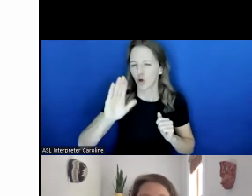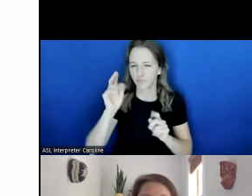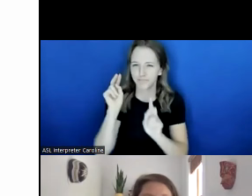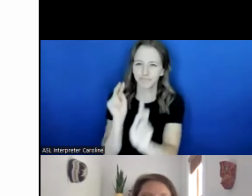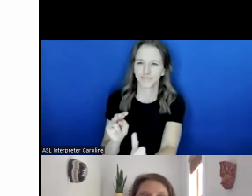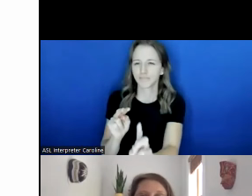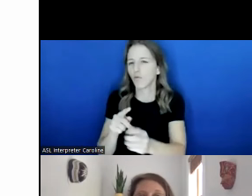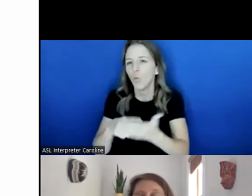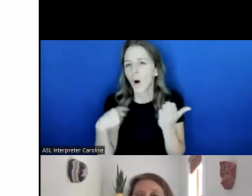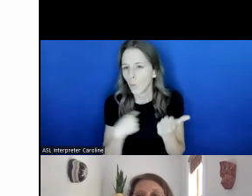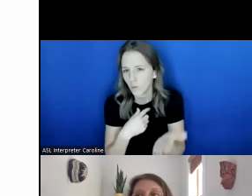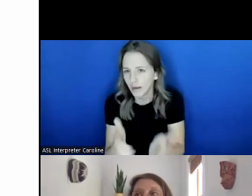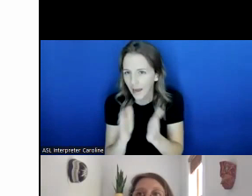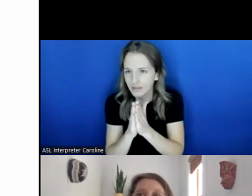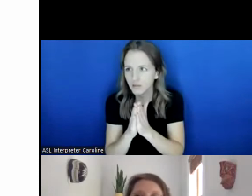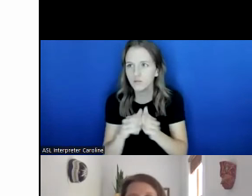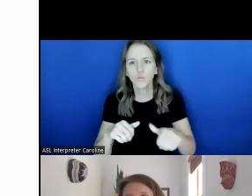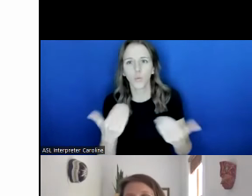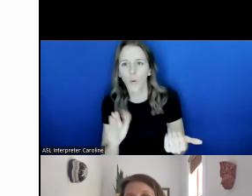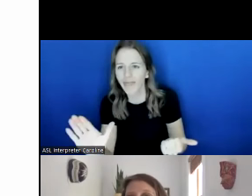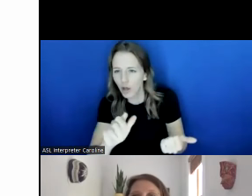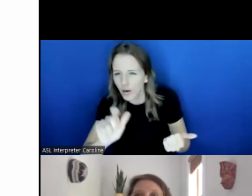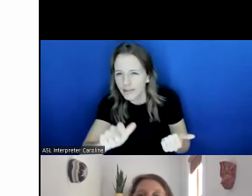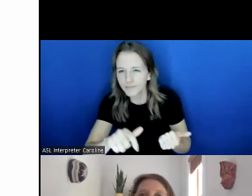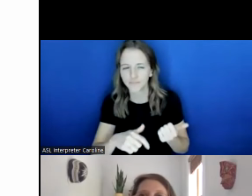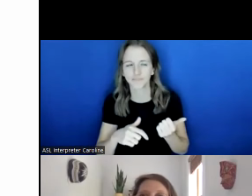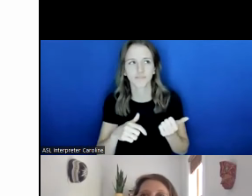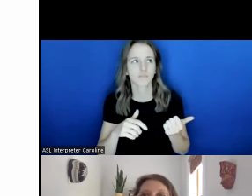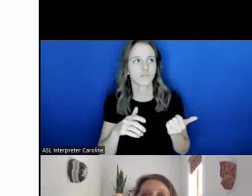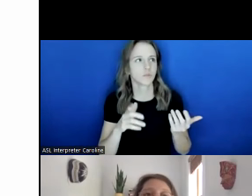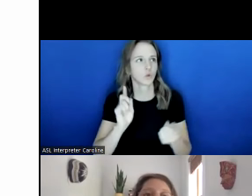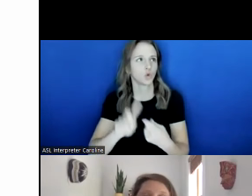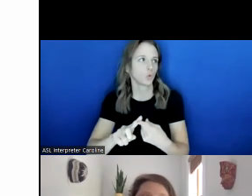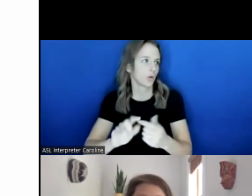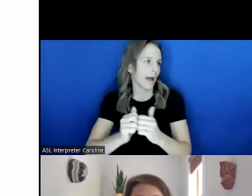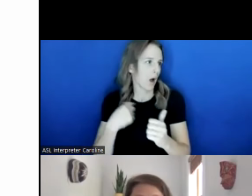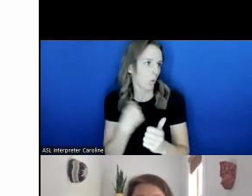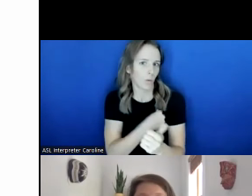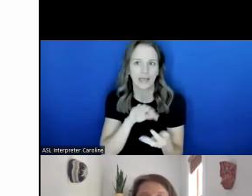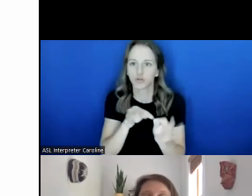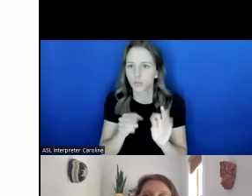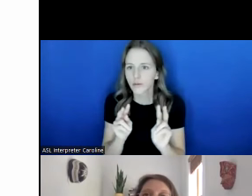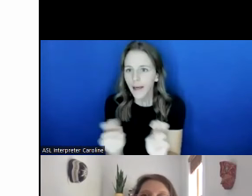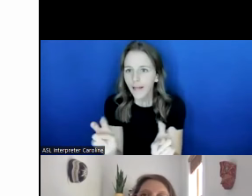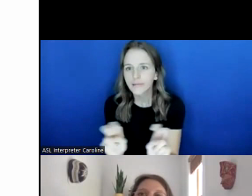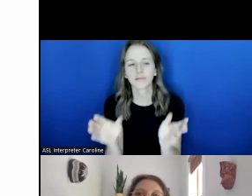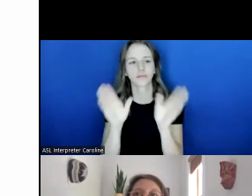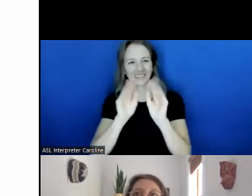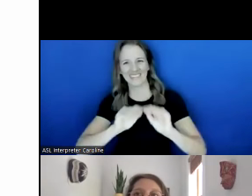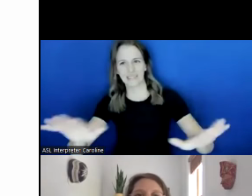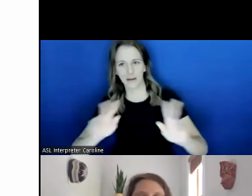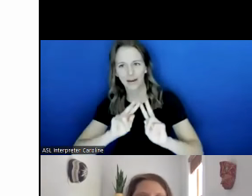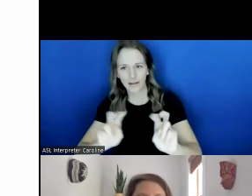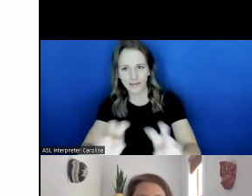needs were, to how we interpret the analysis, how we disseminate the analysis, how we tell the story so that